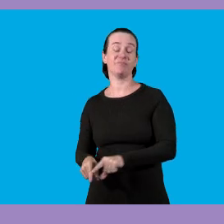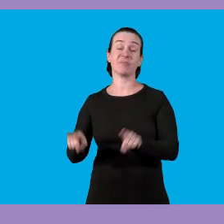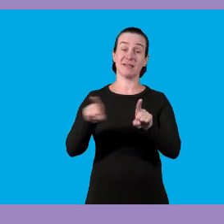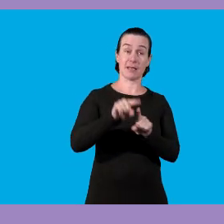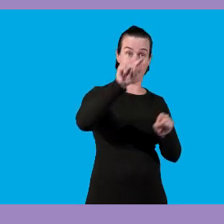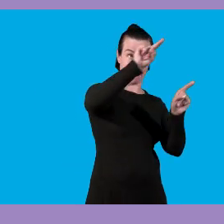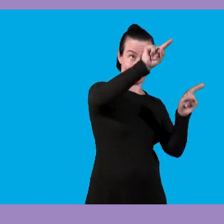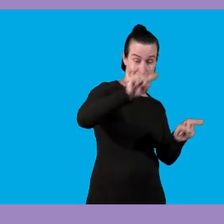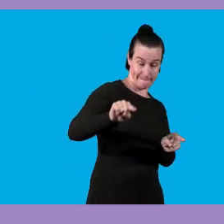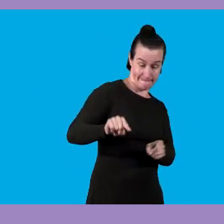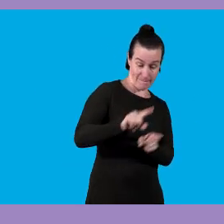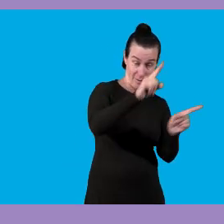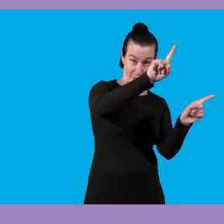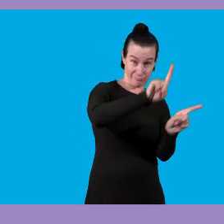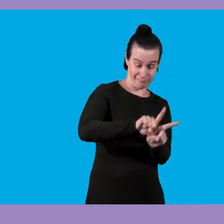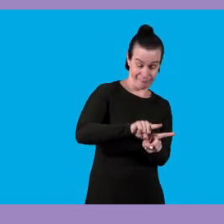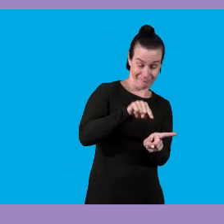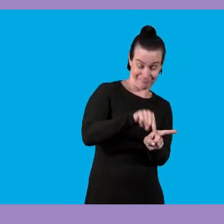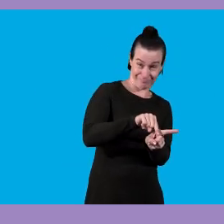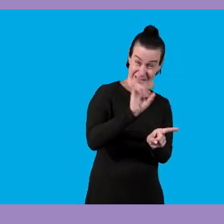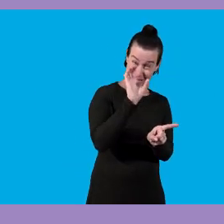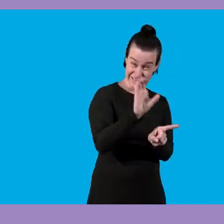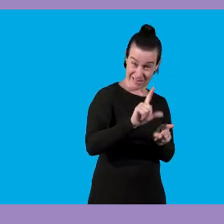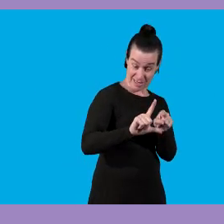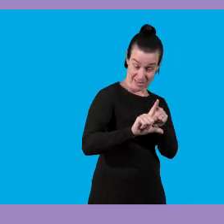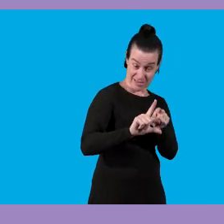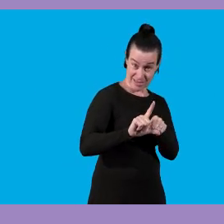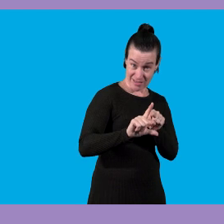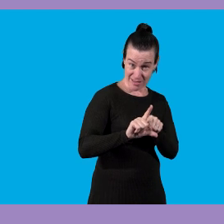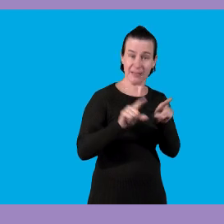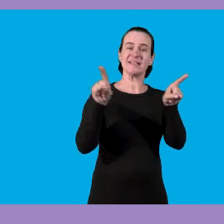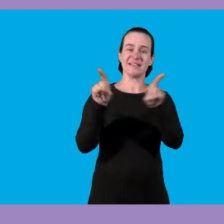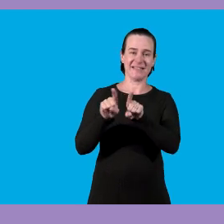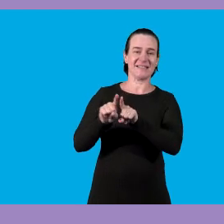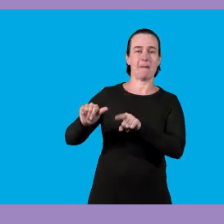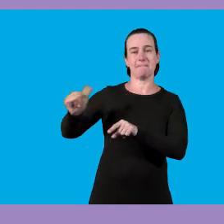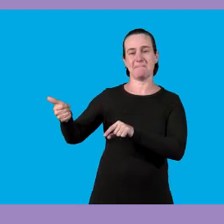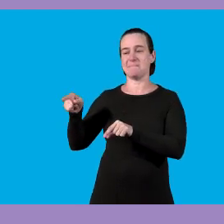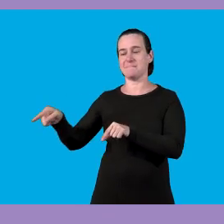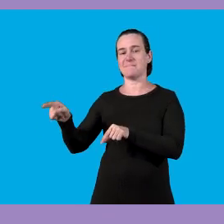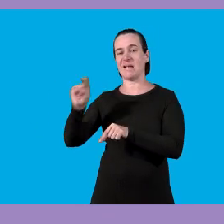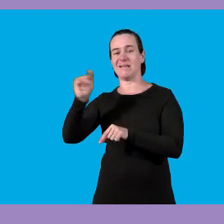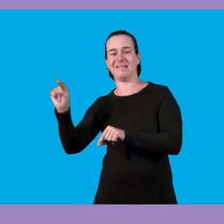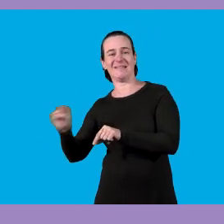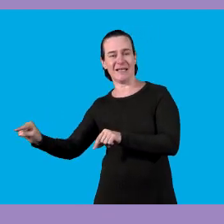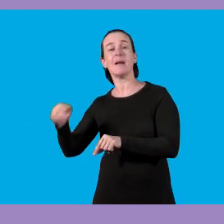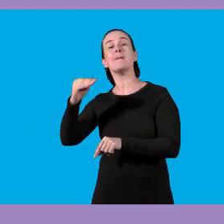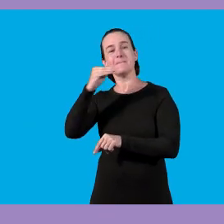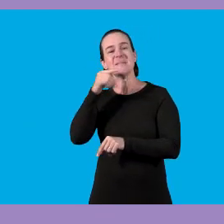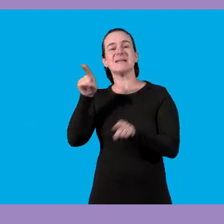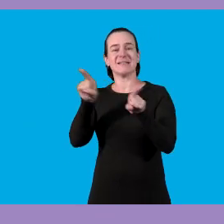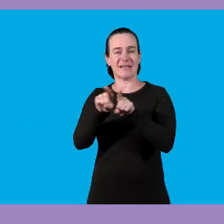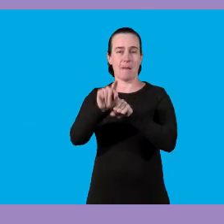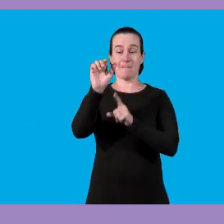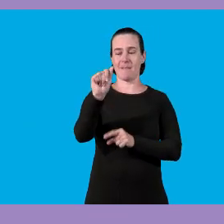have a single marking on angle C and a single marking on angle Z. So when we talk of corresponding angles, that's what we are talking